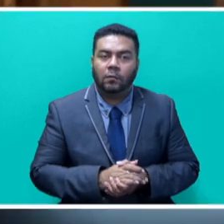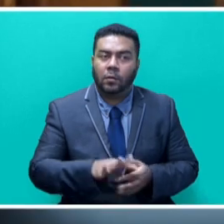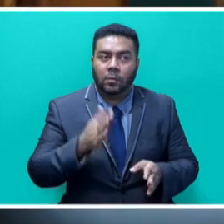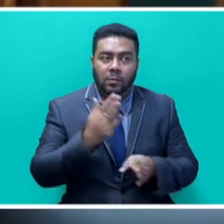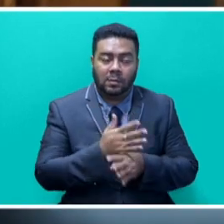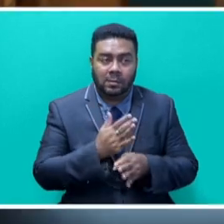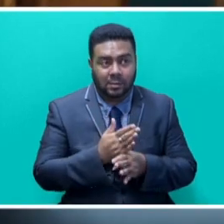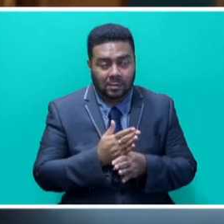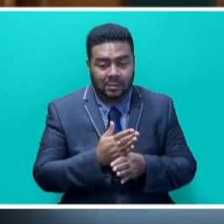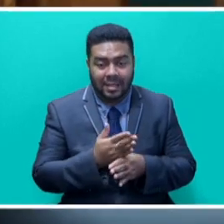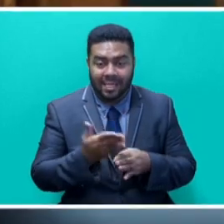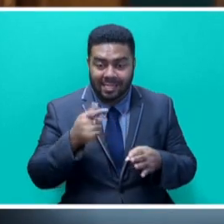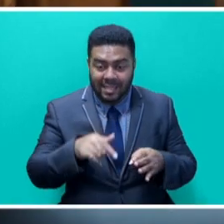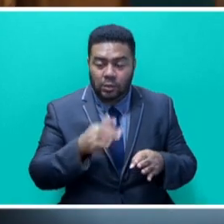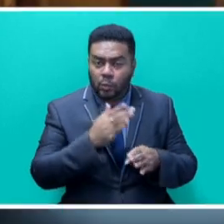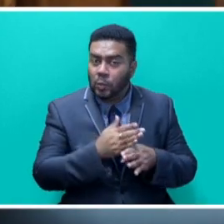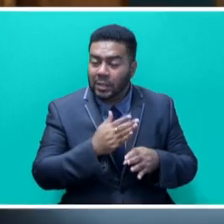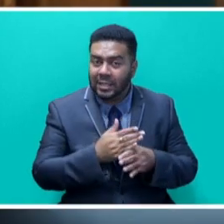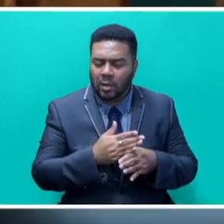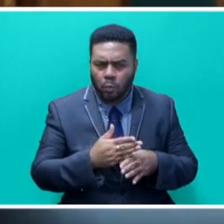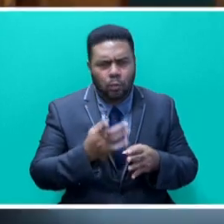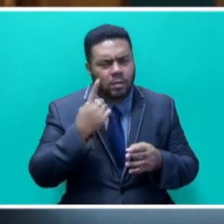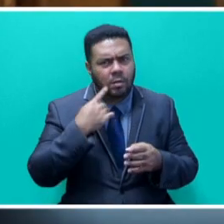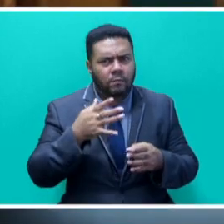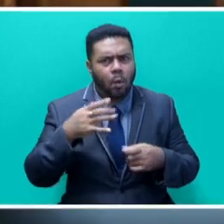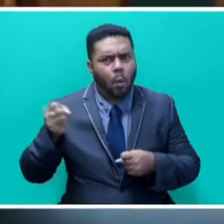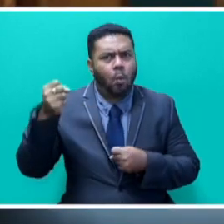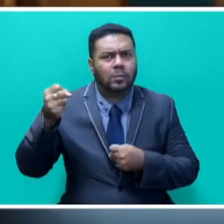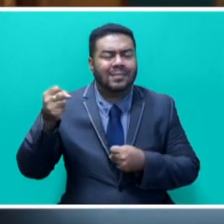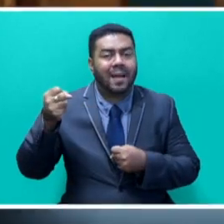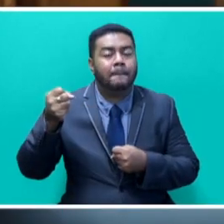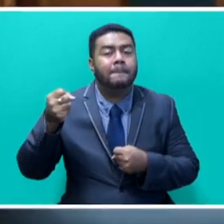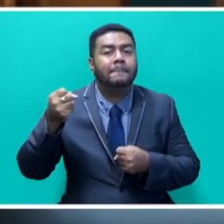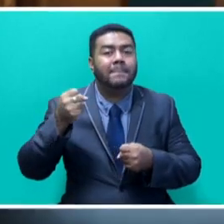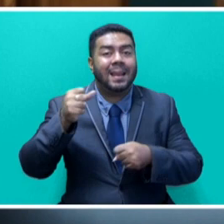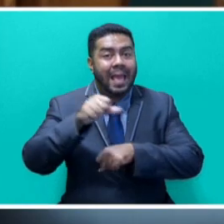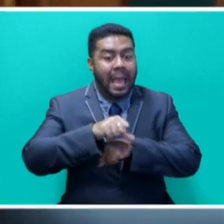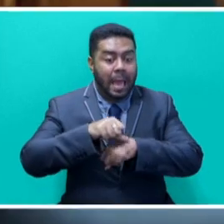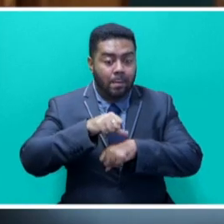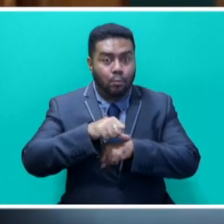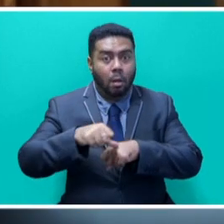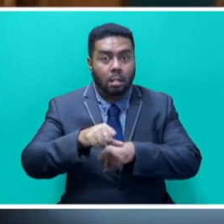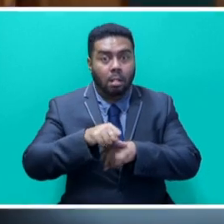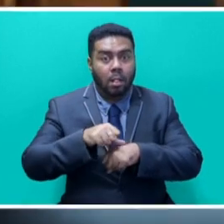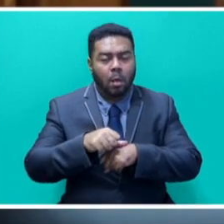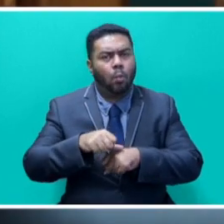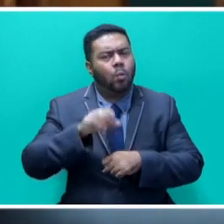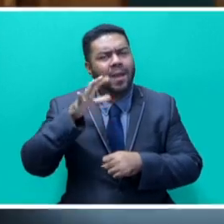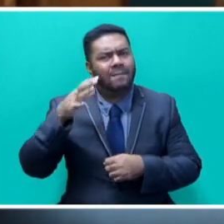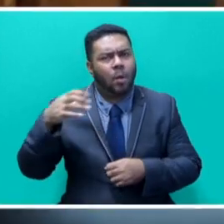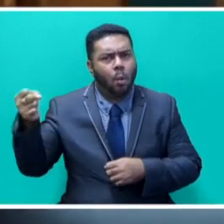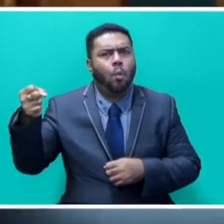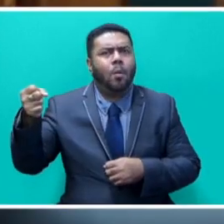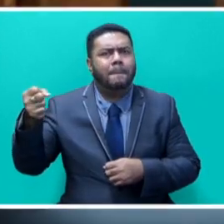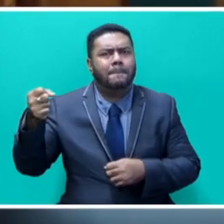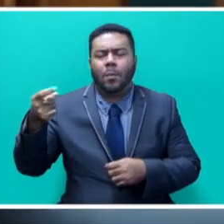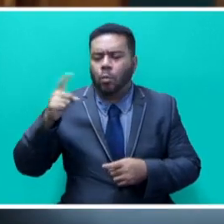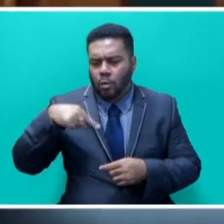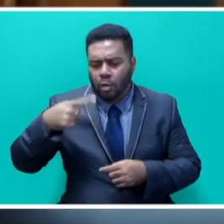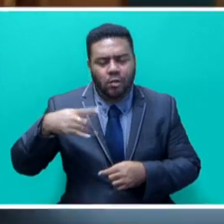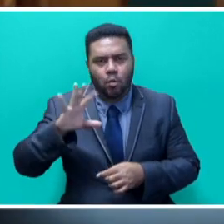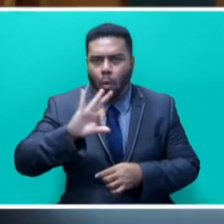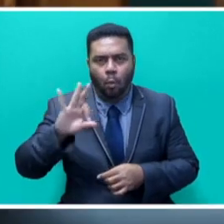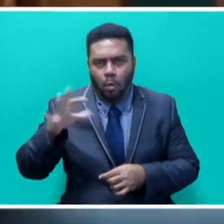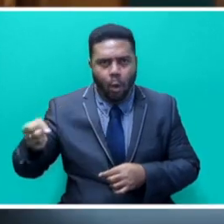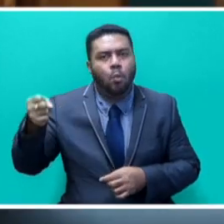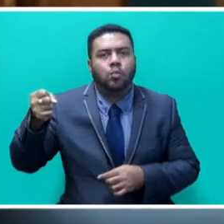work was suspended in April due to the COVID-19 restrictions, and plans for this new fiscal year are to deploy